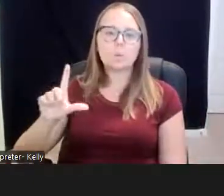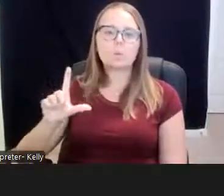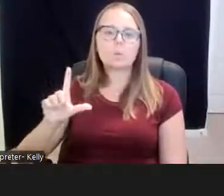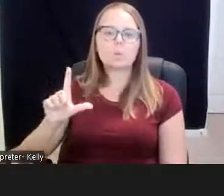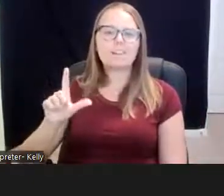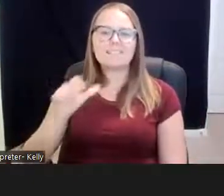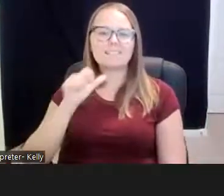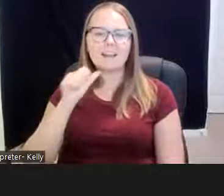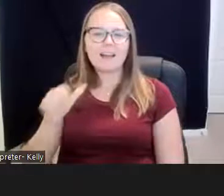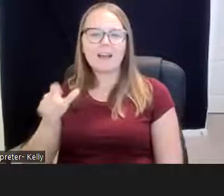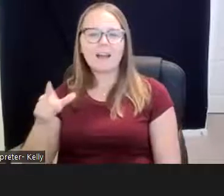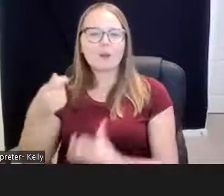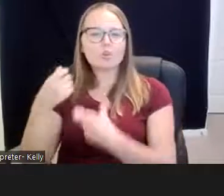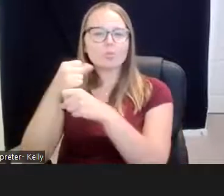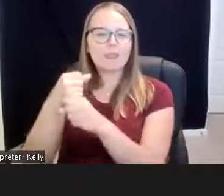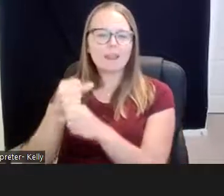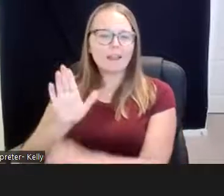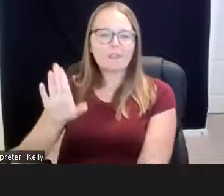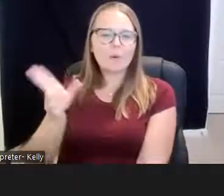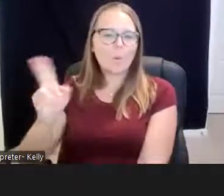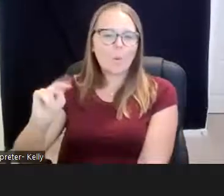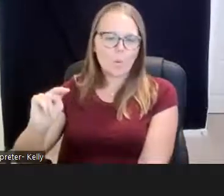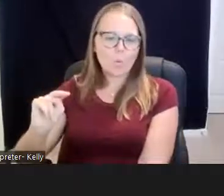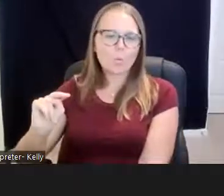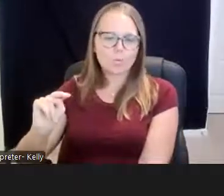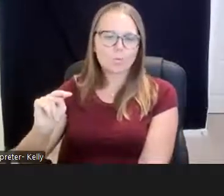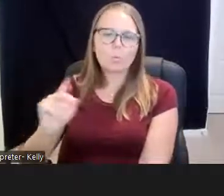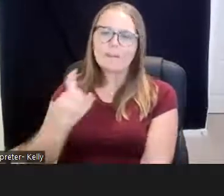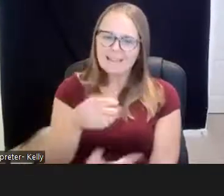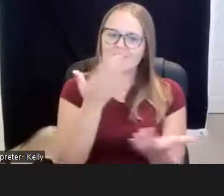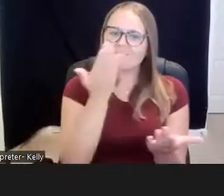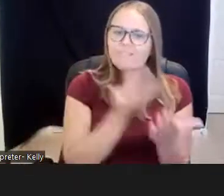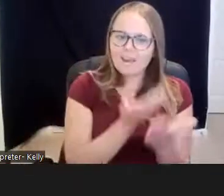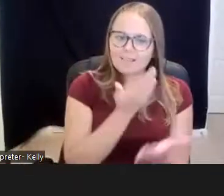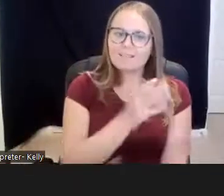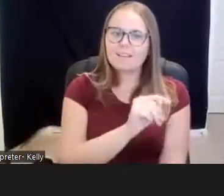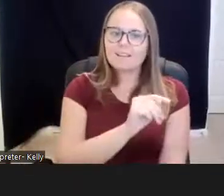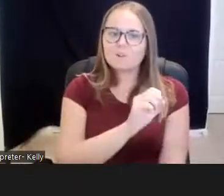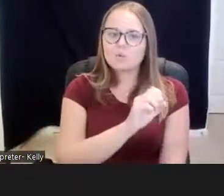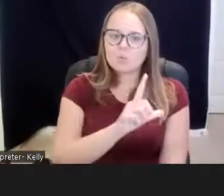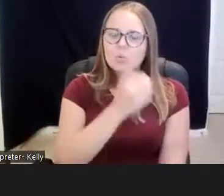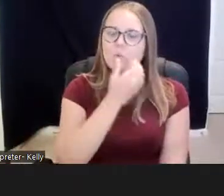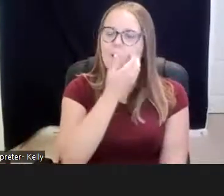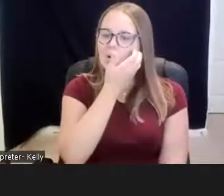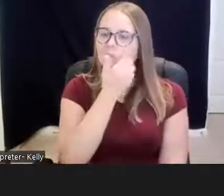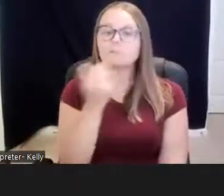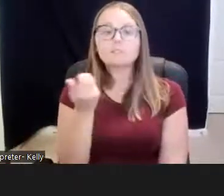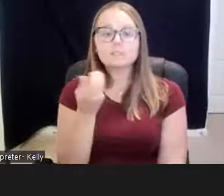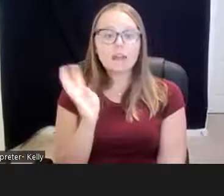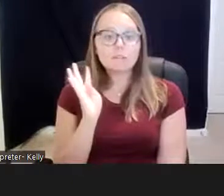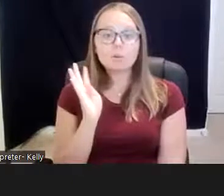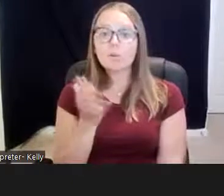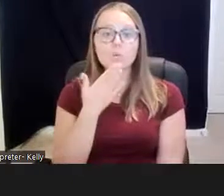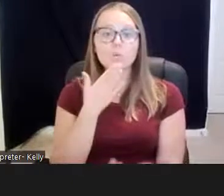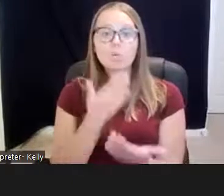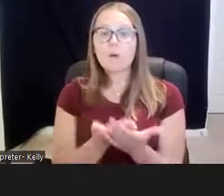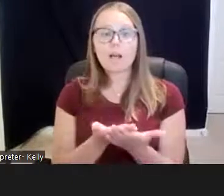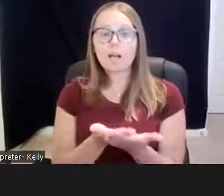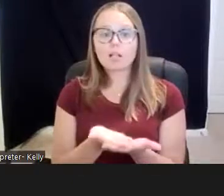than creating their own. And so there are several that are well